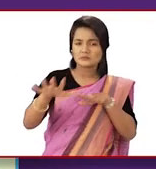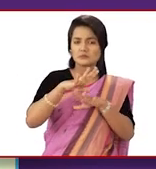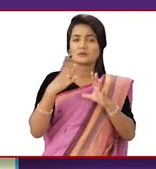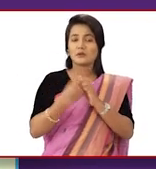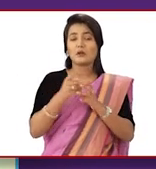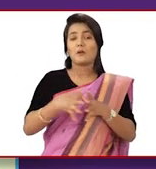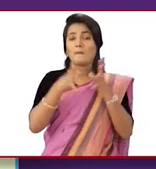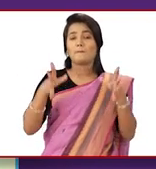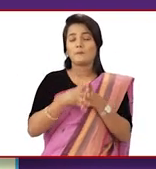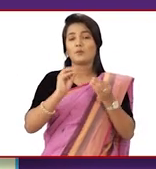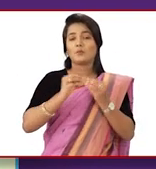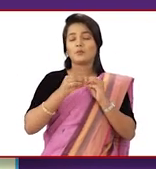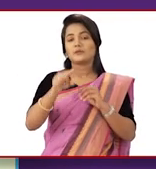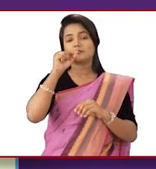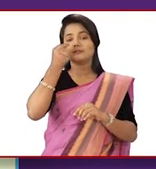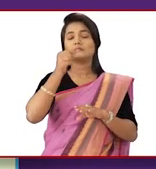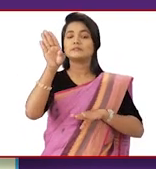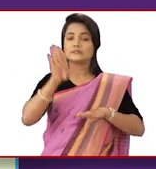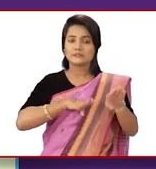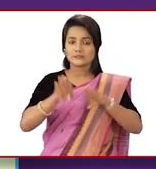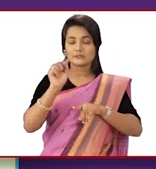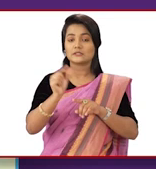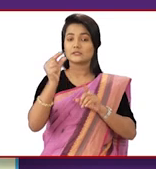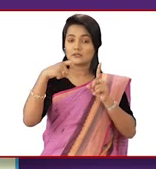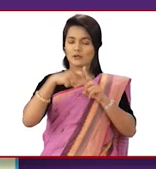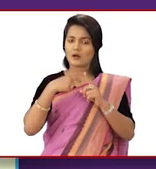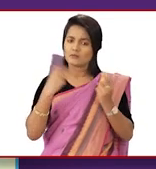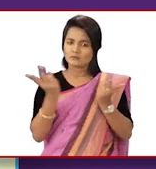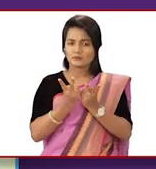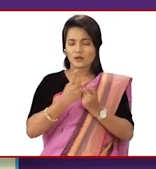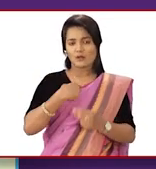massive problems with gender inequality. So in the UK, for example,